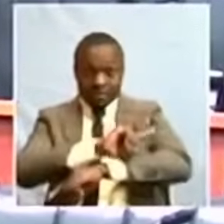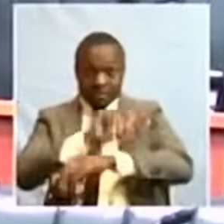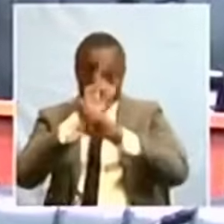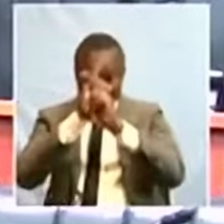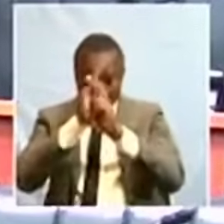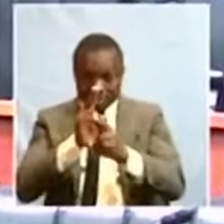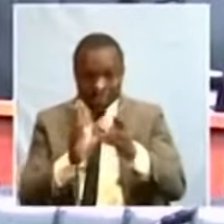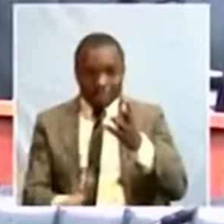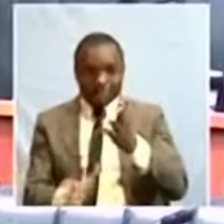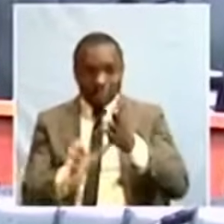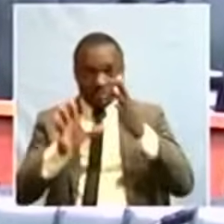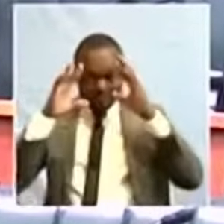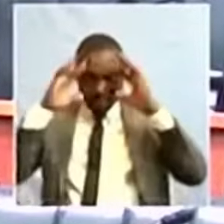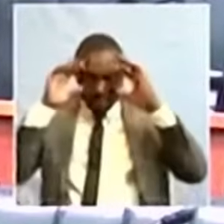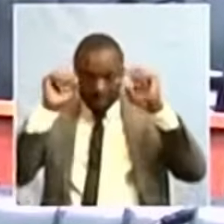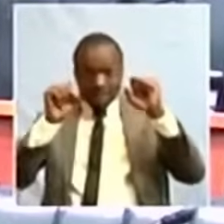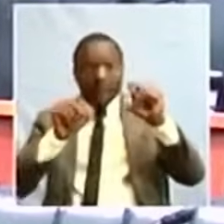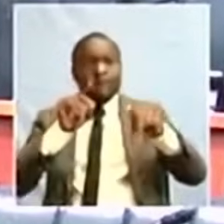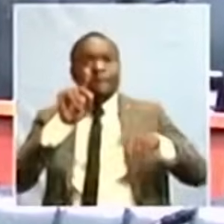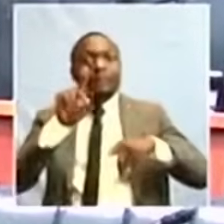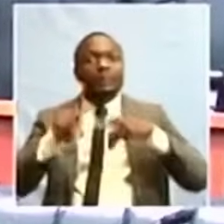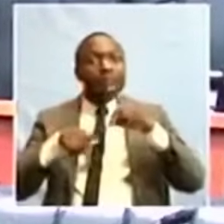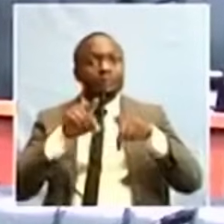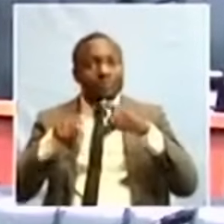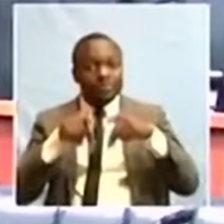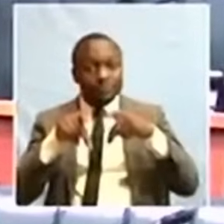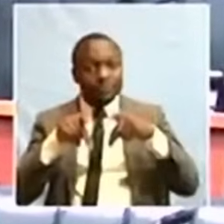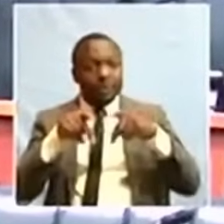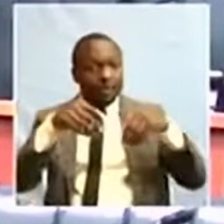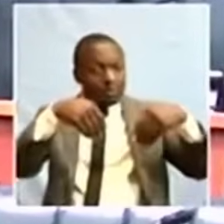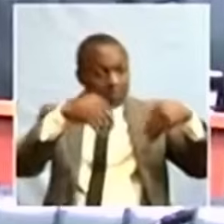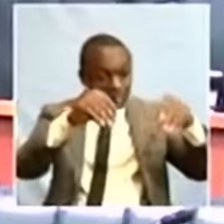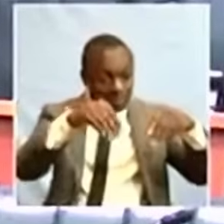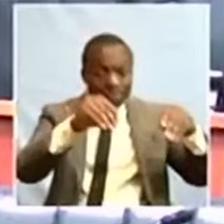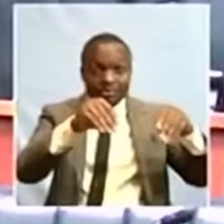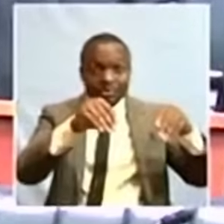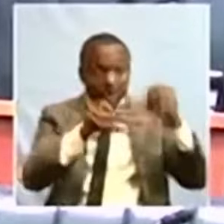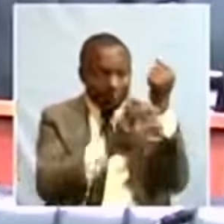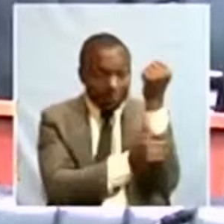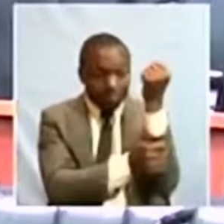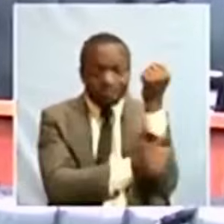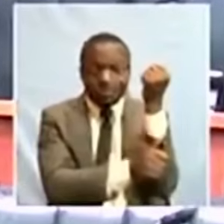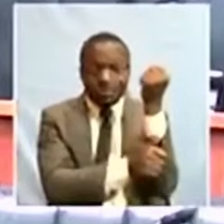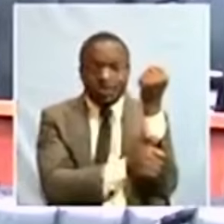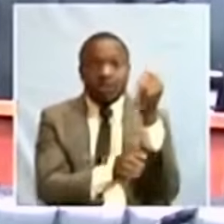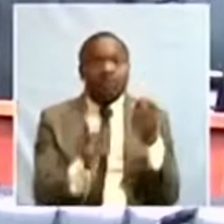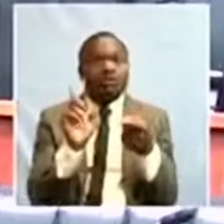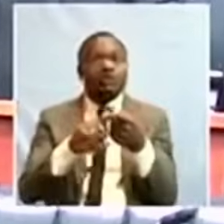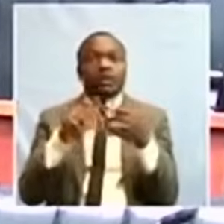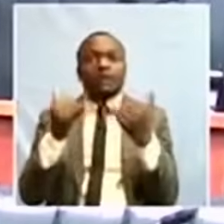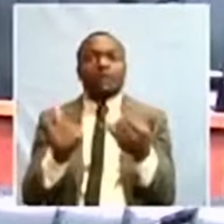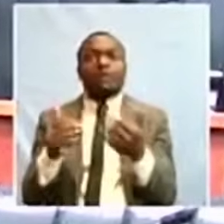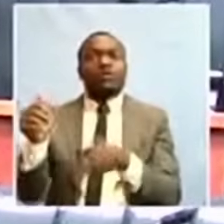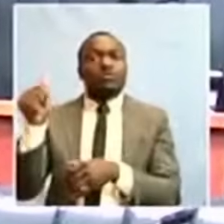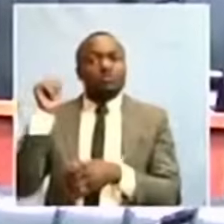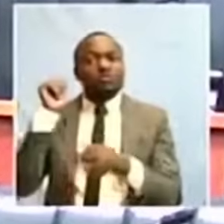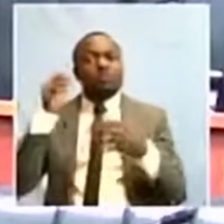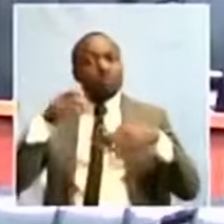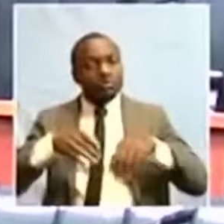the Vice President, the people to whom we sold our maize have now refused to